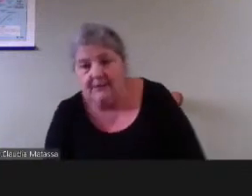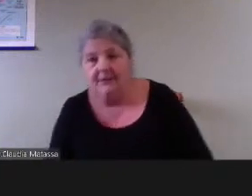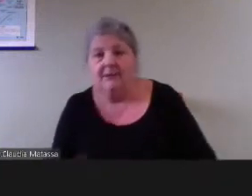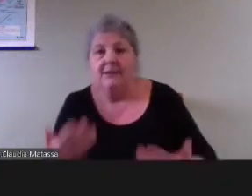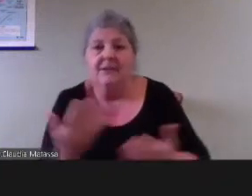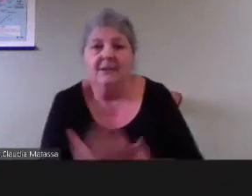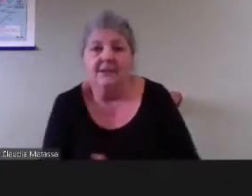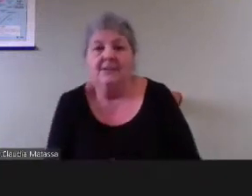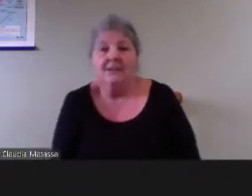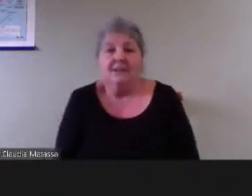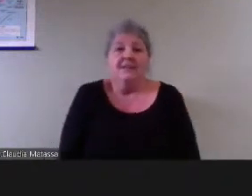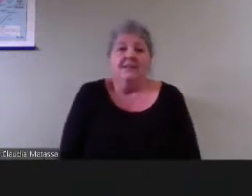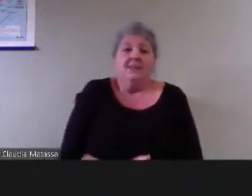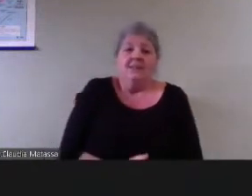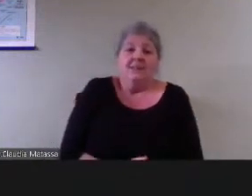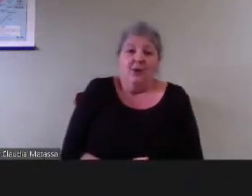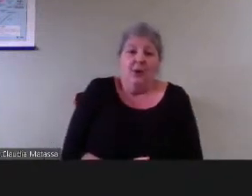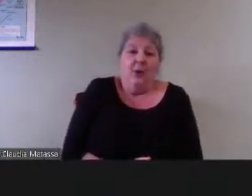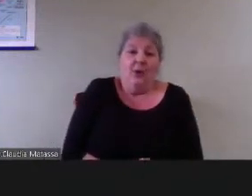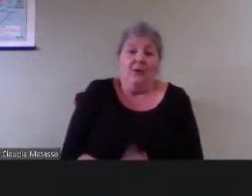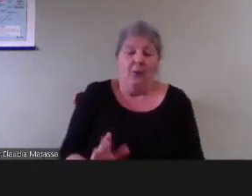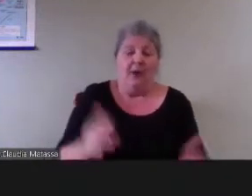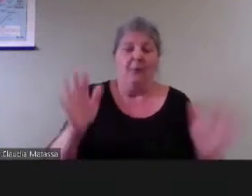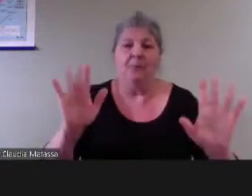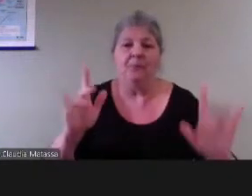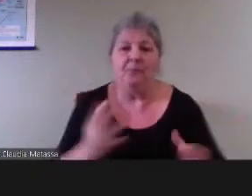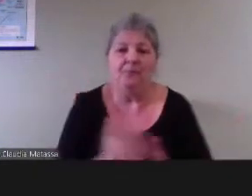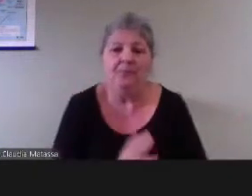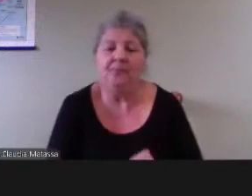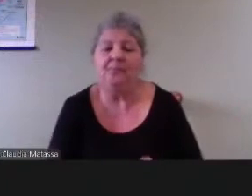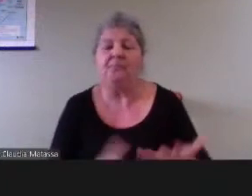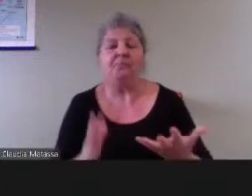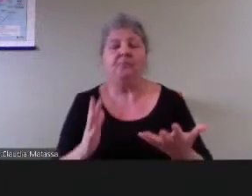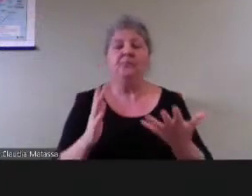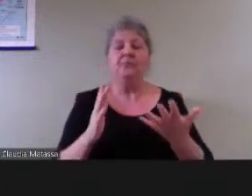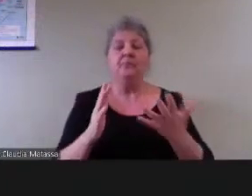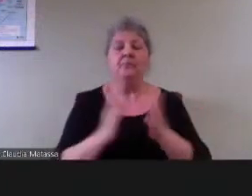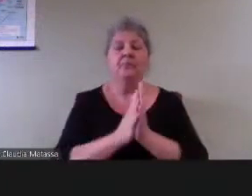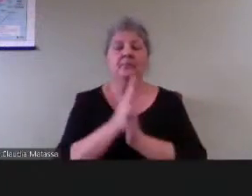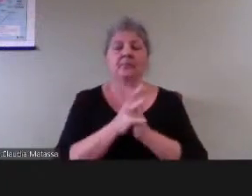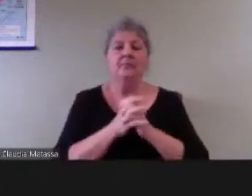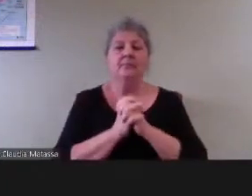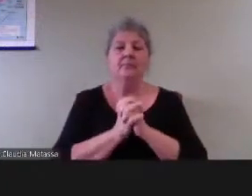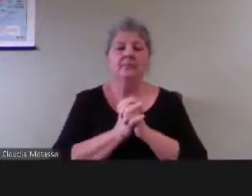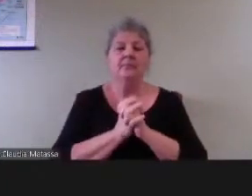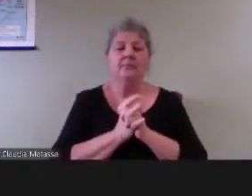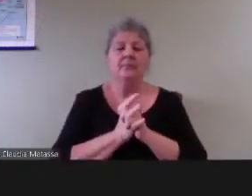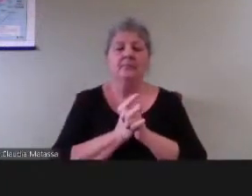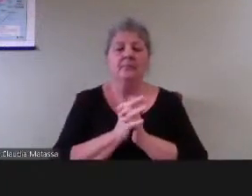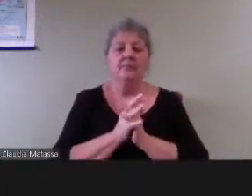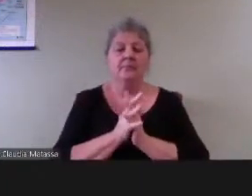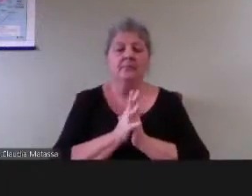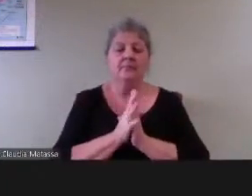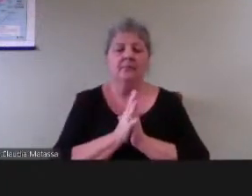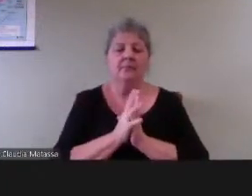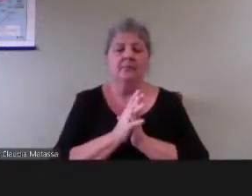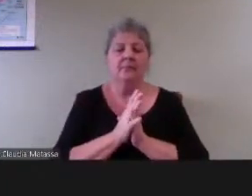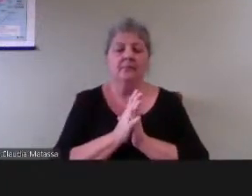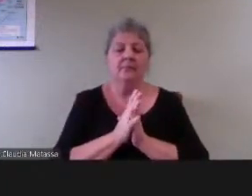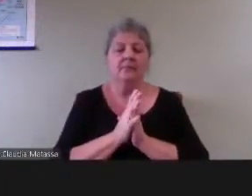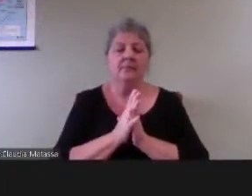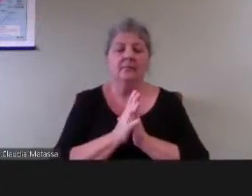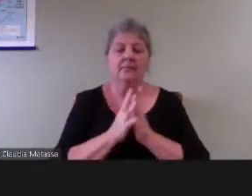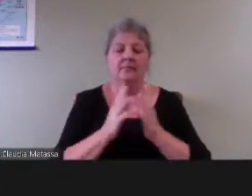of childhood maltreatment, as you'll see in the box on the left there, and rates of household adversities